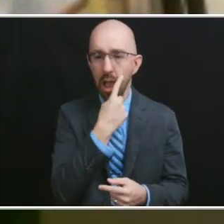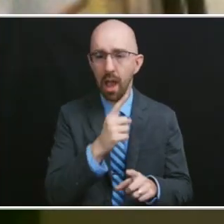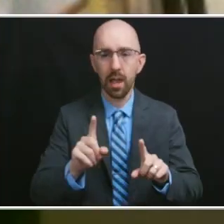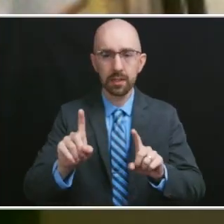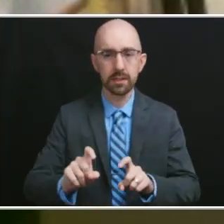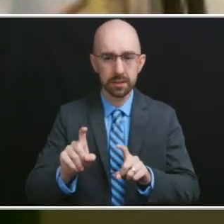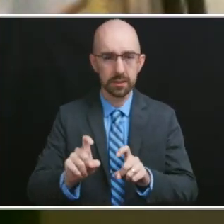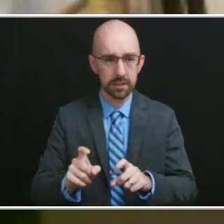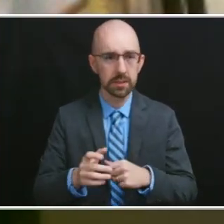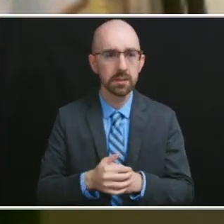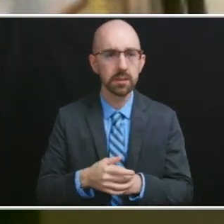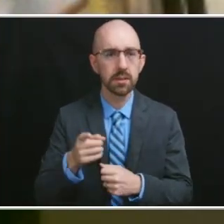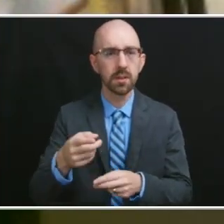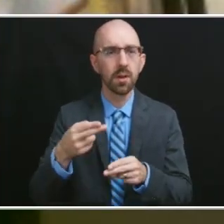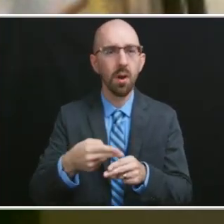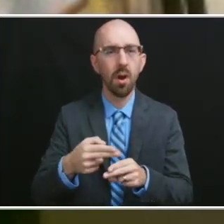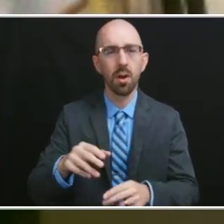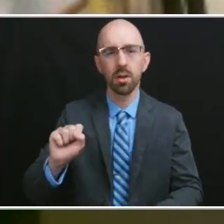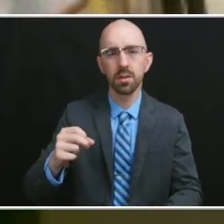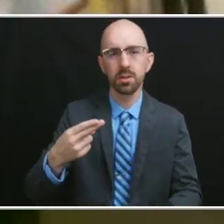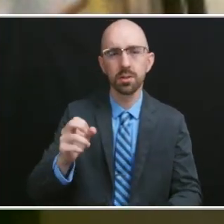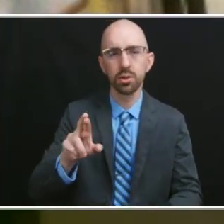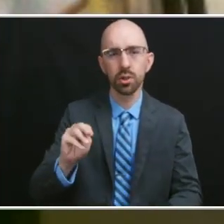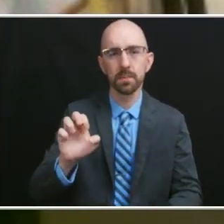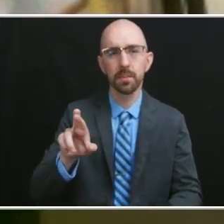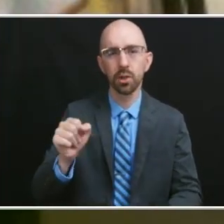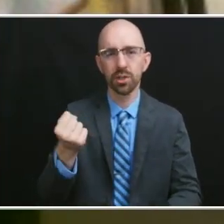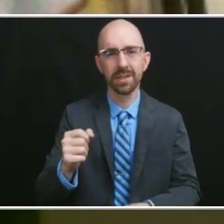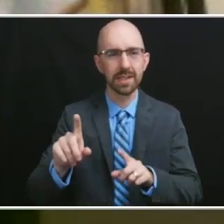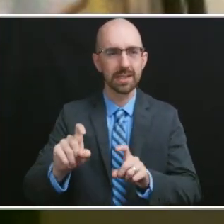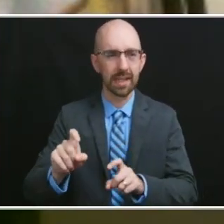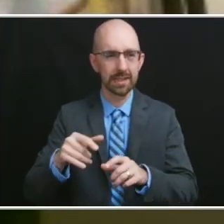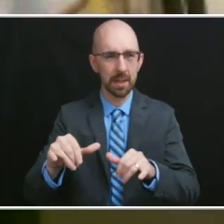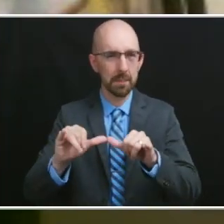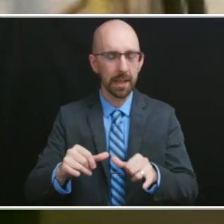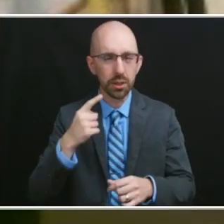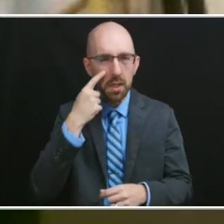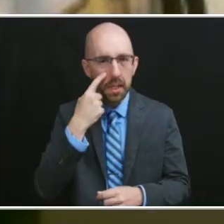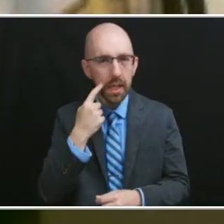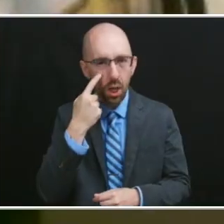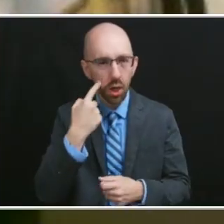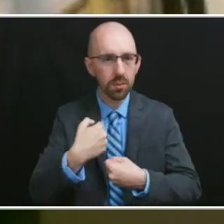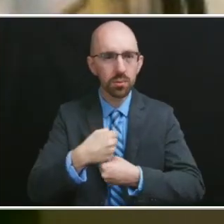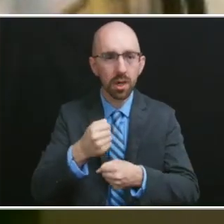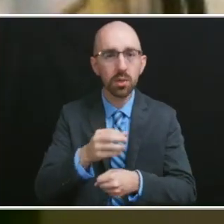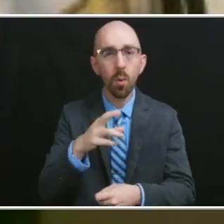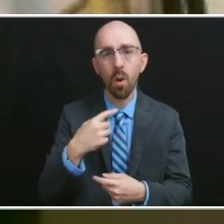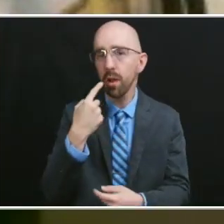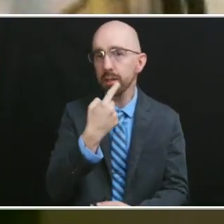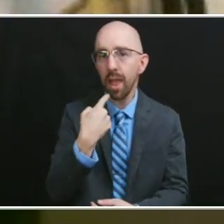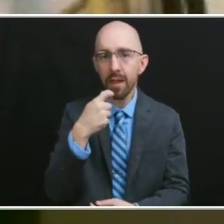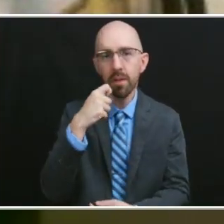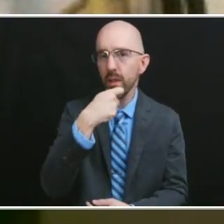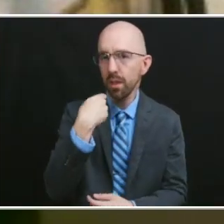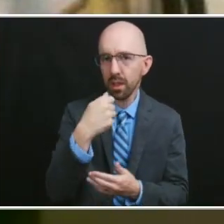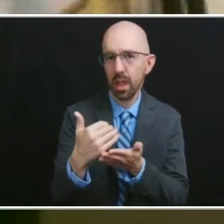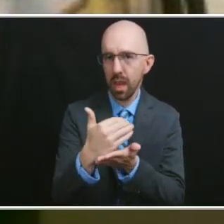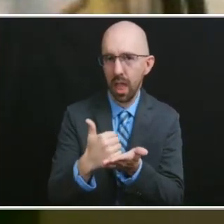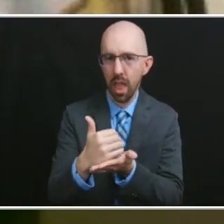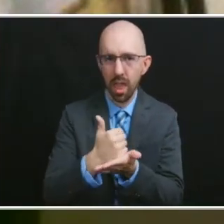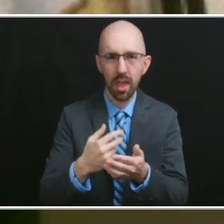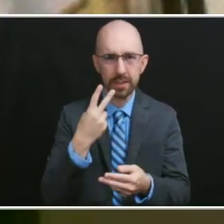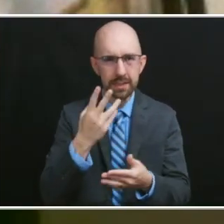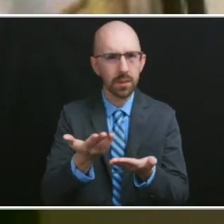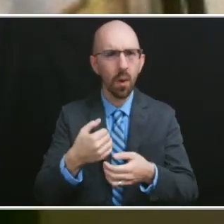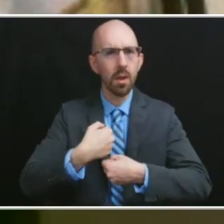refer to as Schirmer's test to measure the tear production, or collect saliva over a certain period of time to estimate saliva output